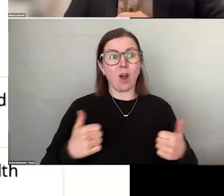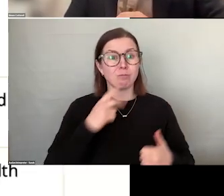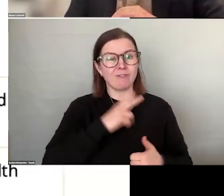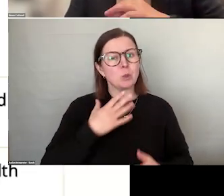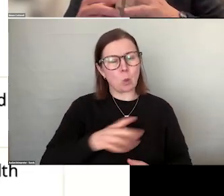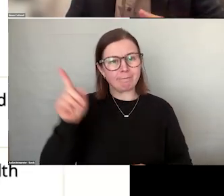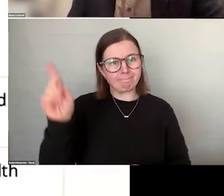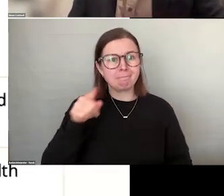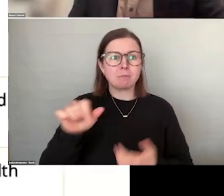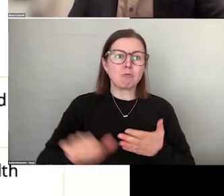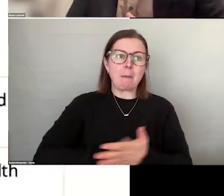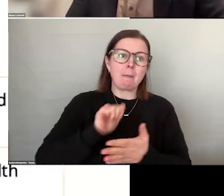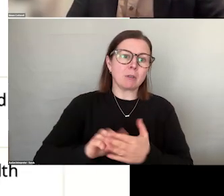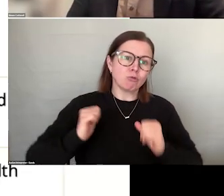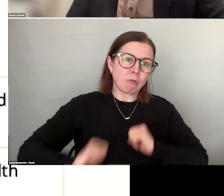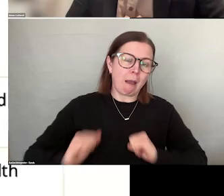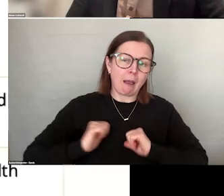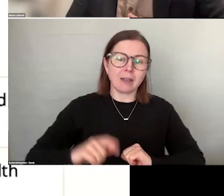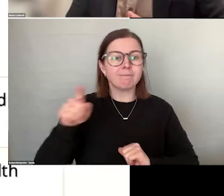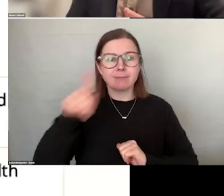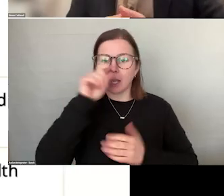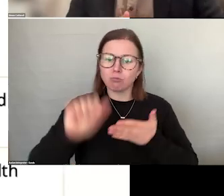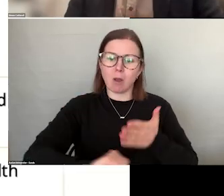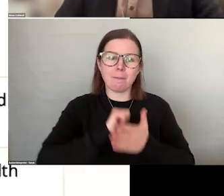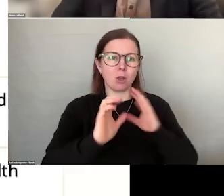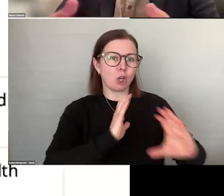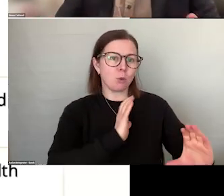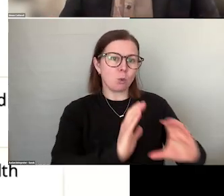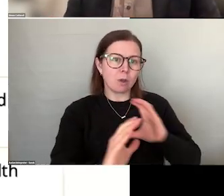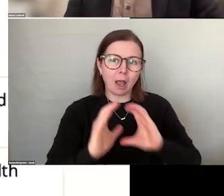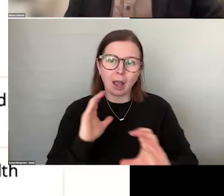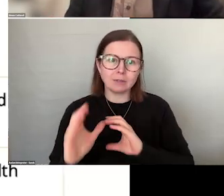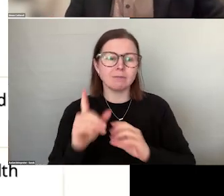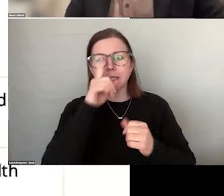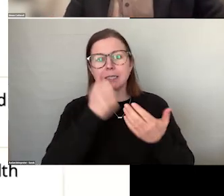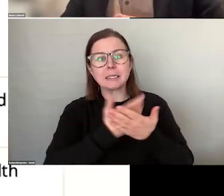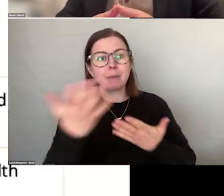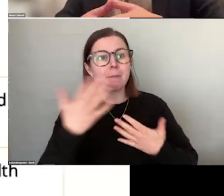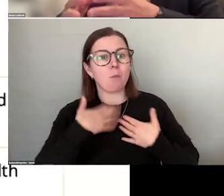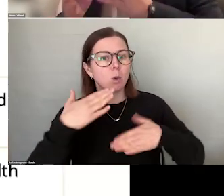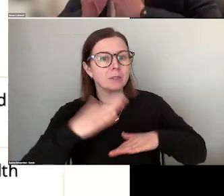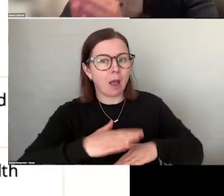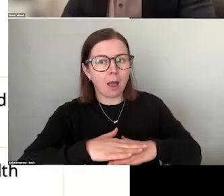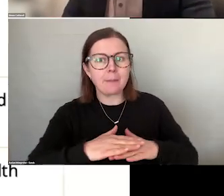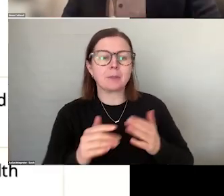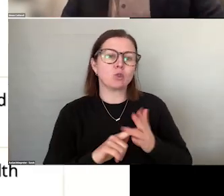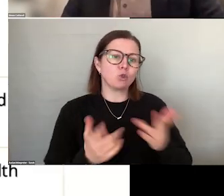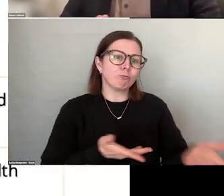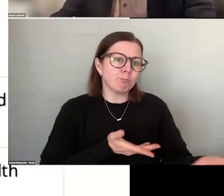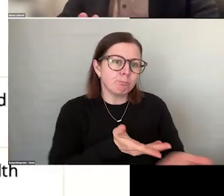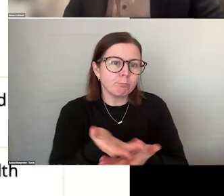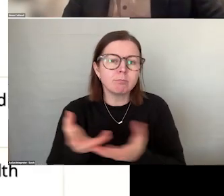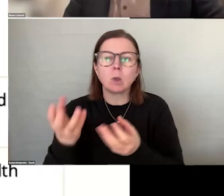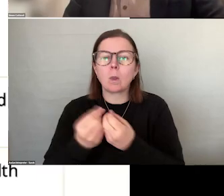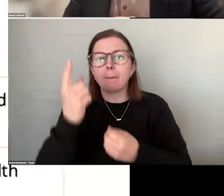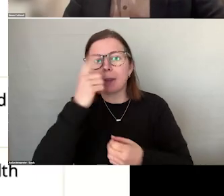trained to communicate with people with intellectual disability, to spend the time to talk to people